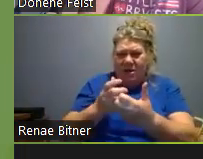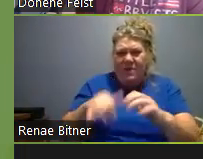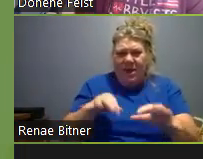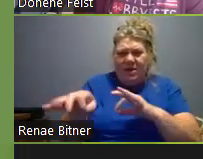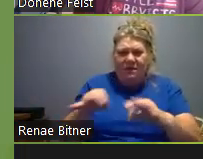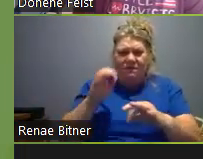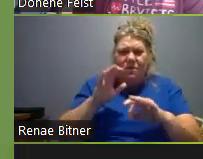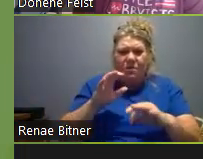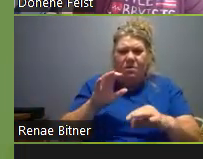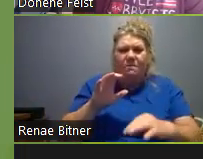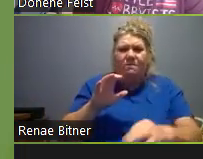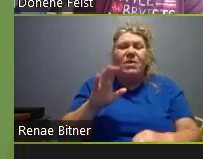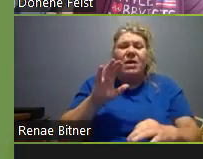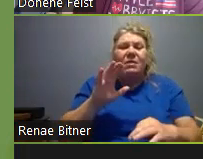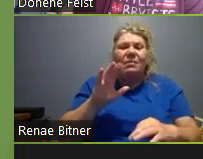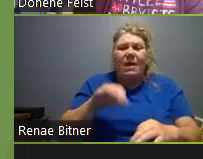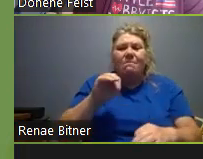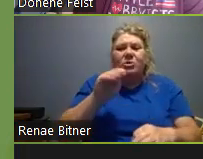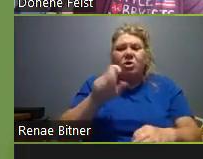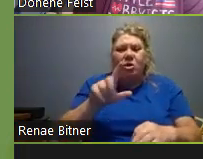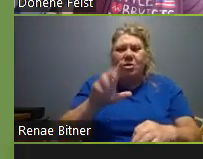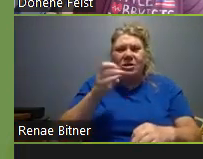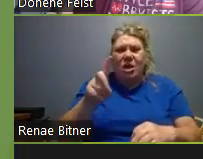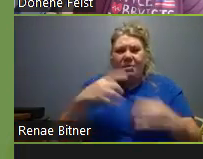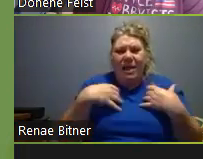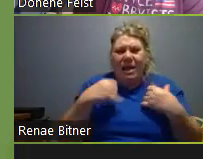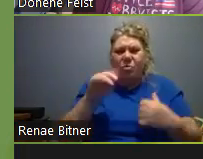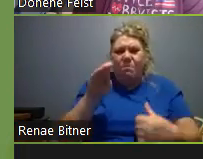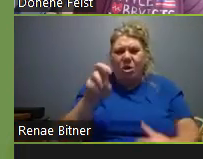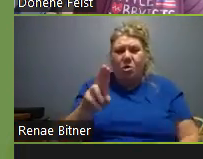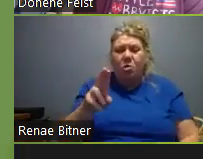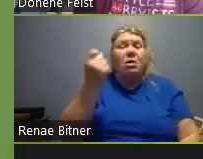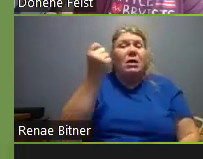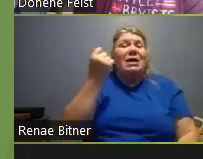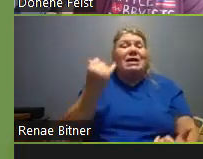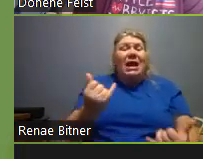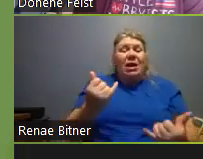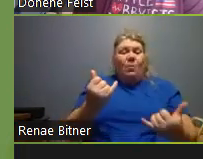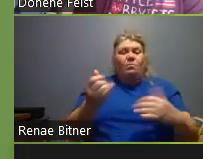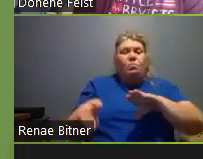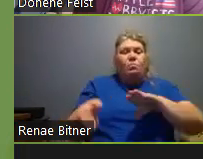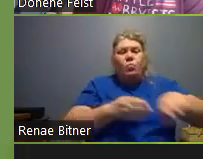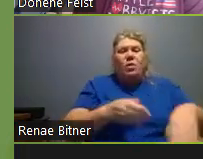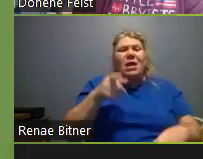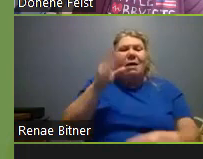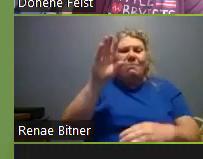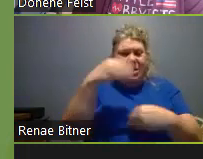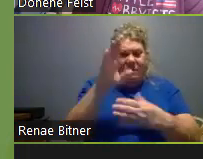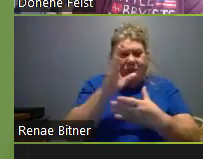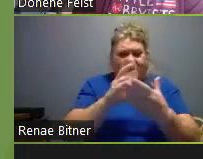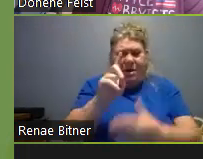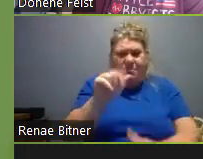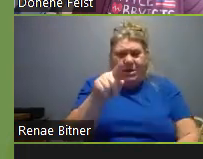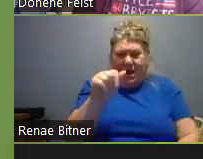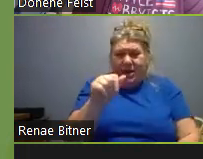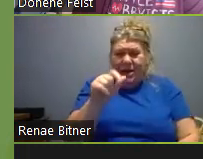Bureau. So I'm going to give you a little bit of data, not doesn't really relevant to the EHDI project, but if